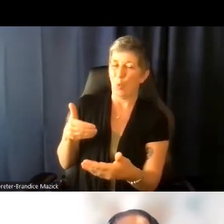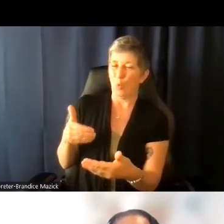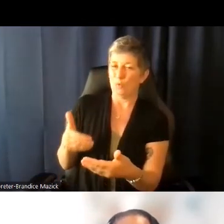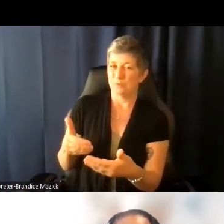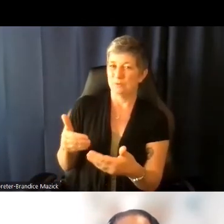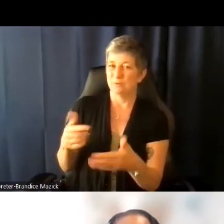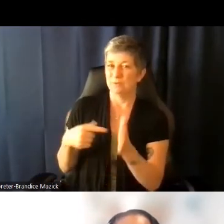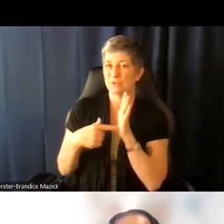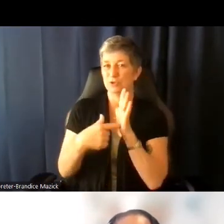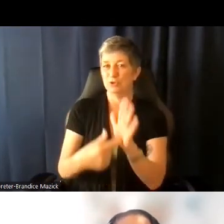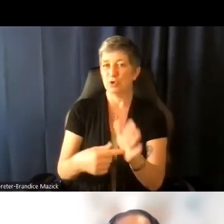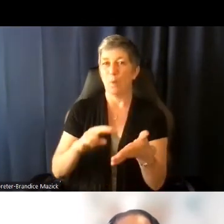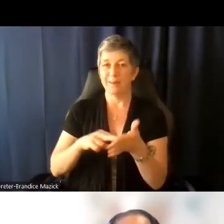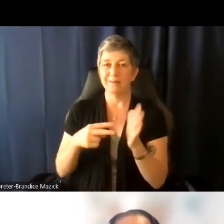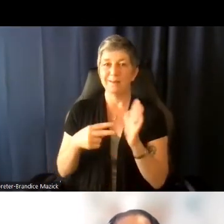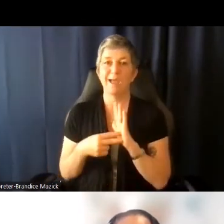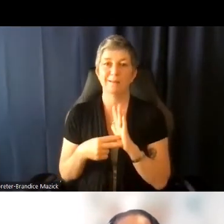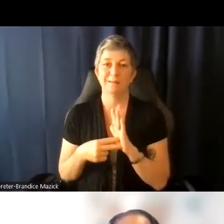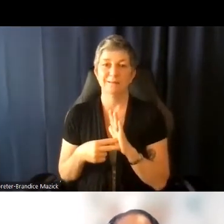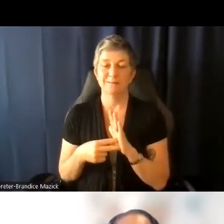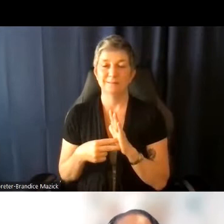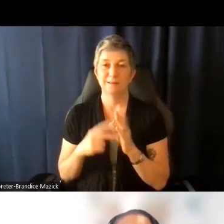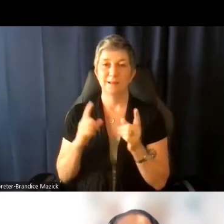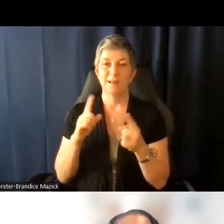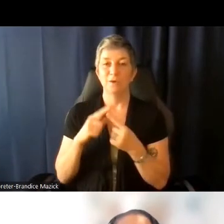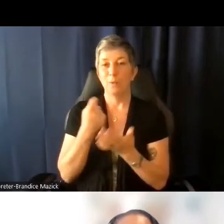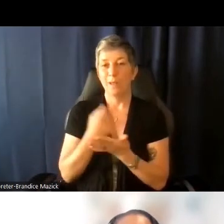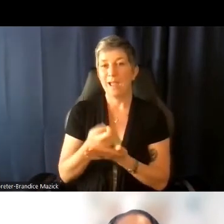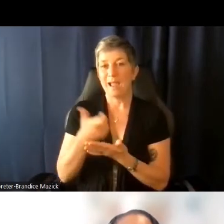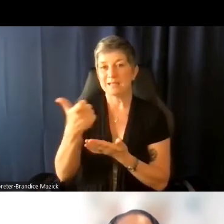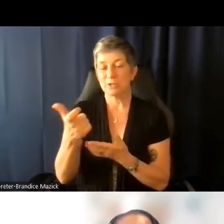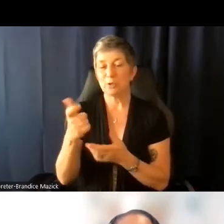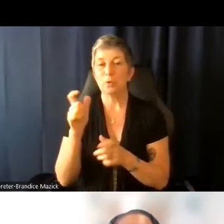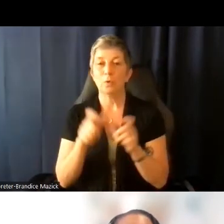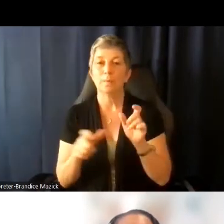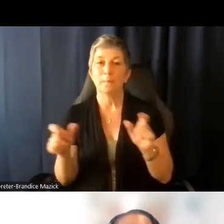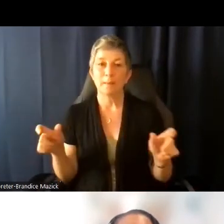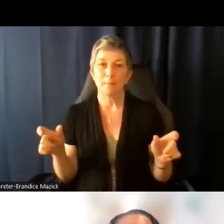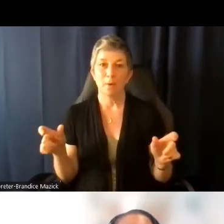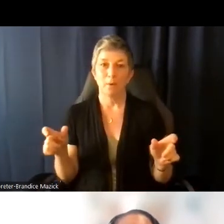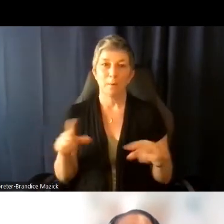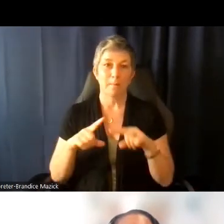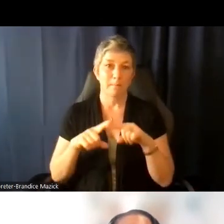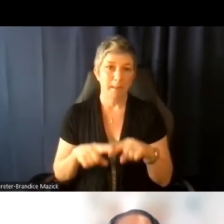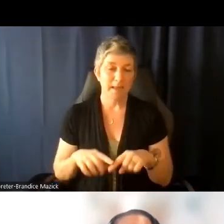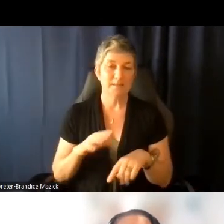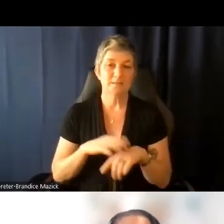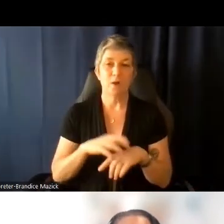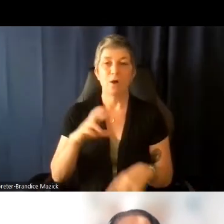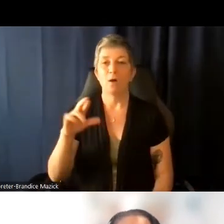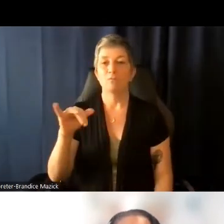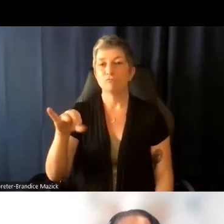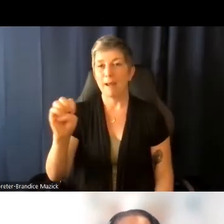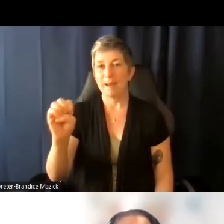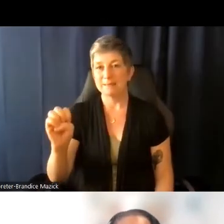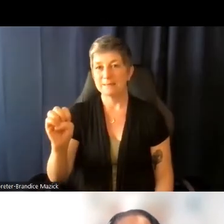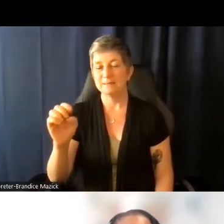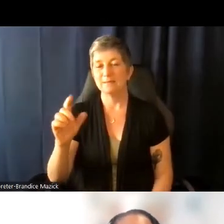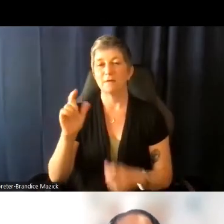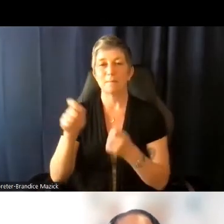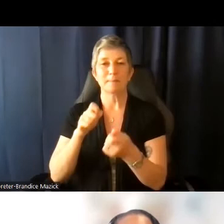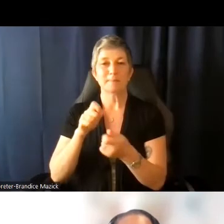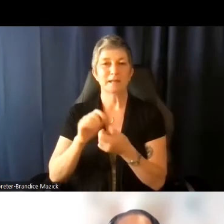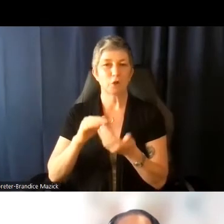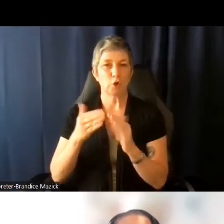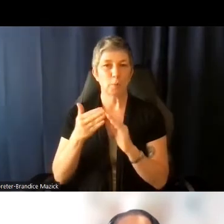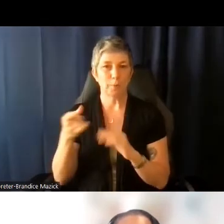intent to exclude people based on race from a particular community.